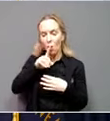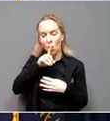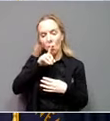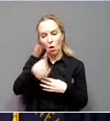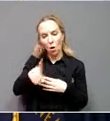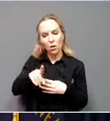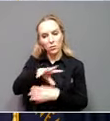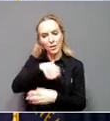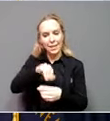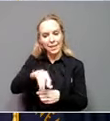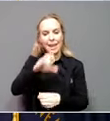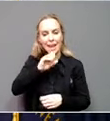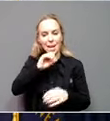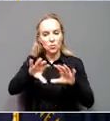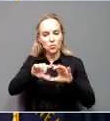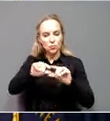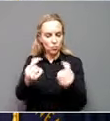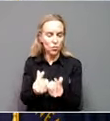group,